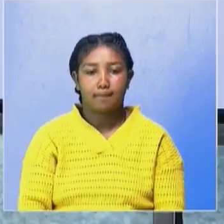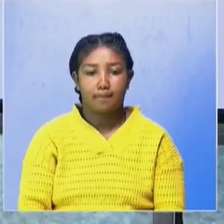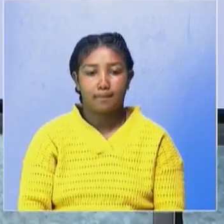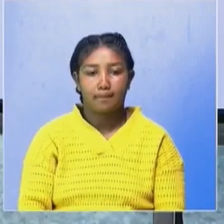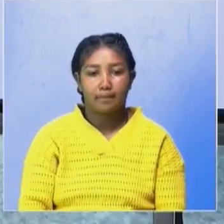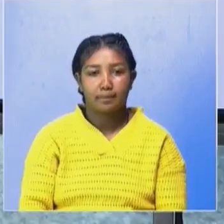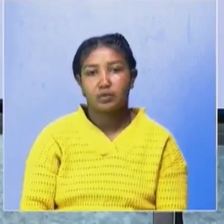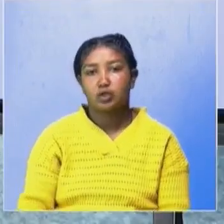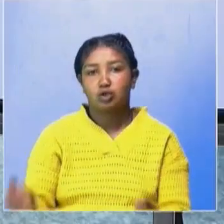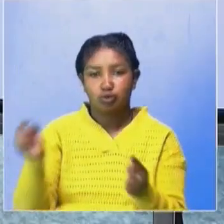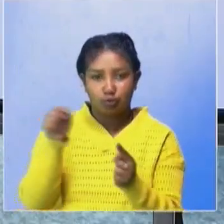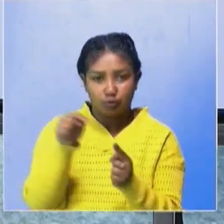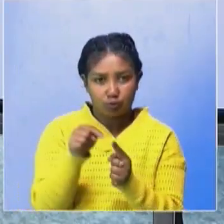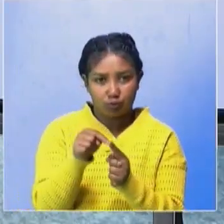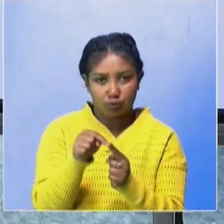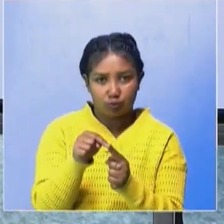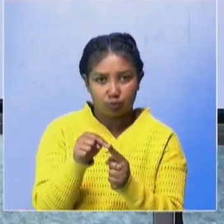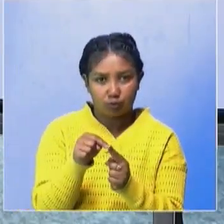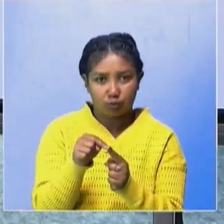To